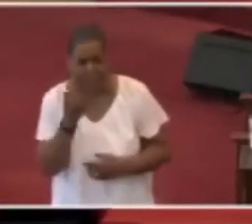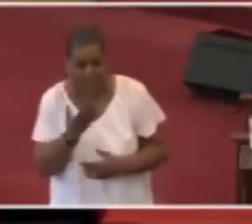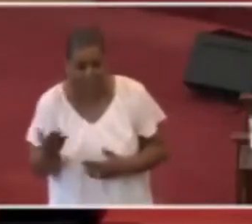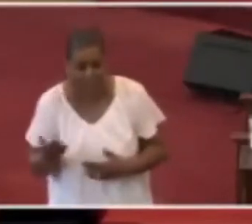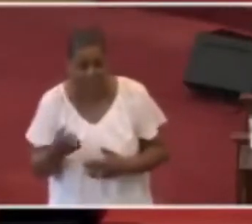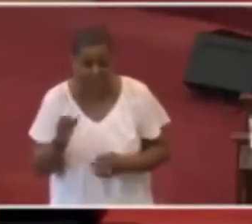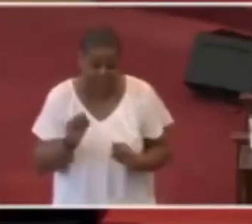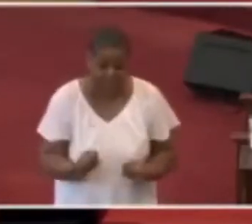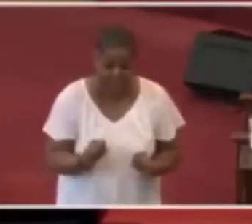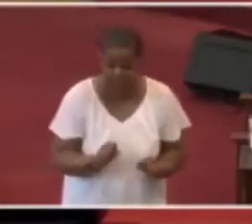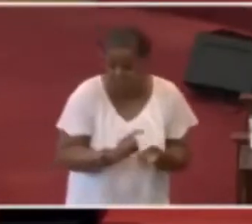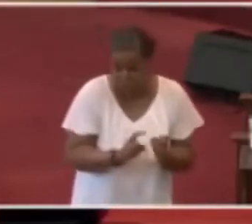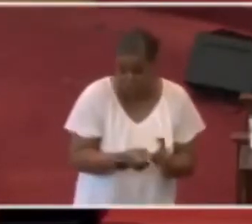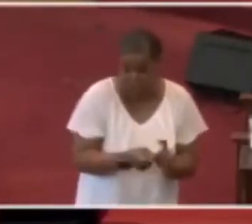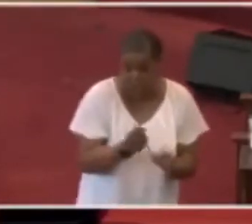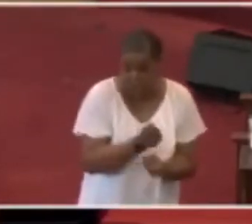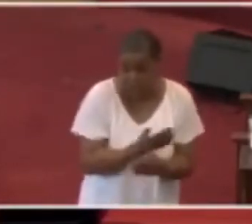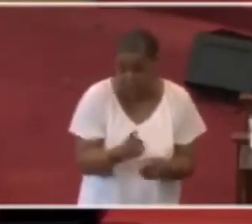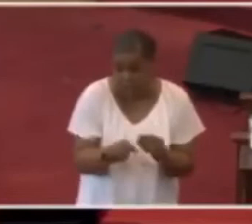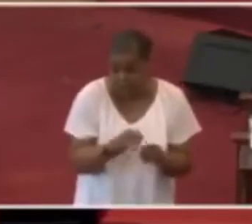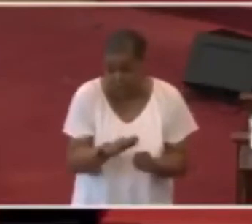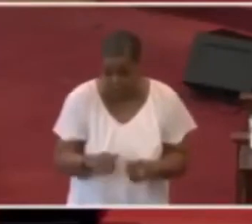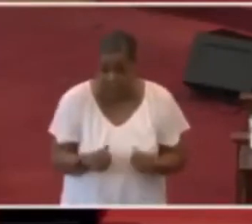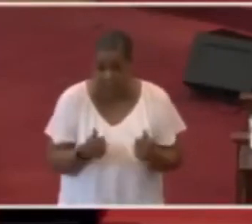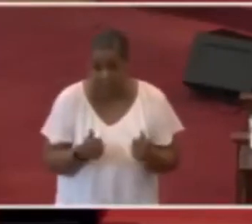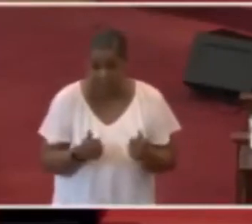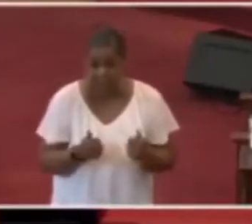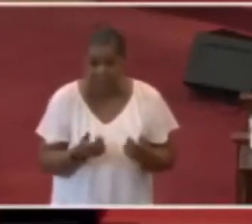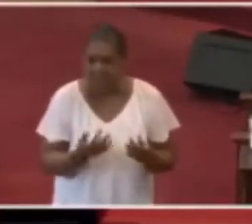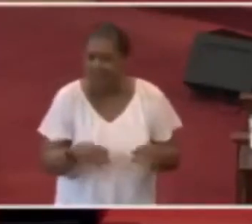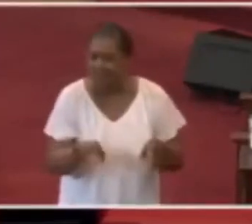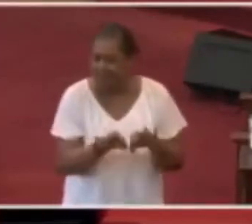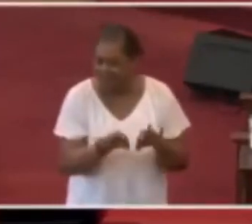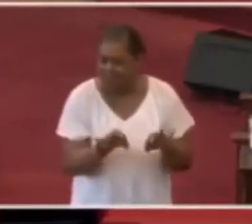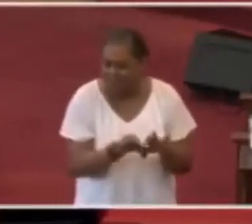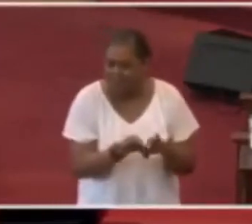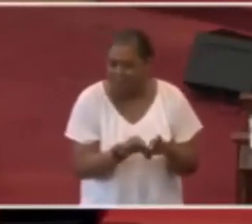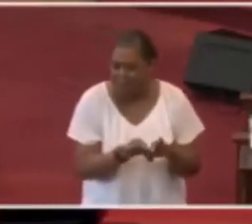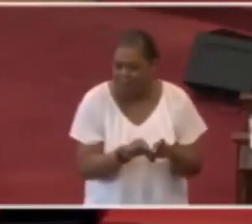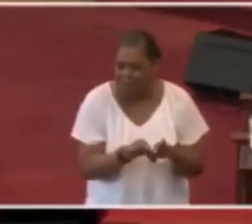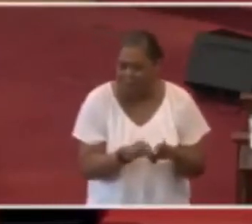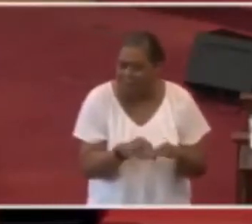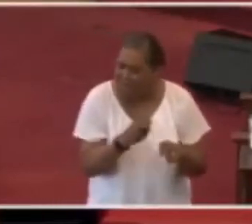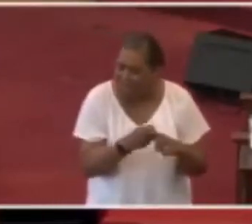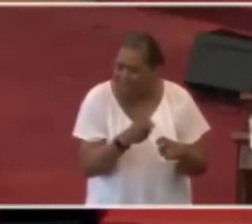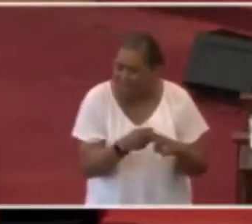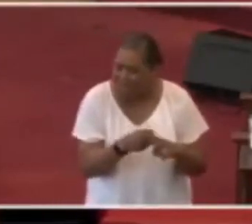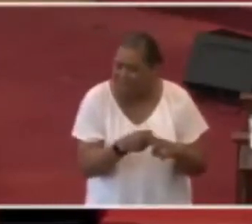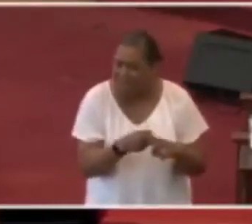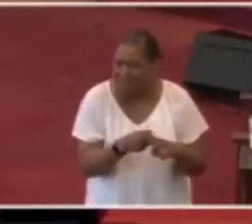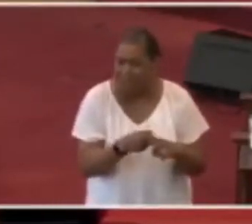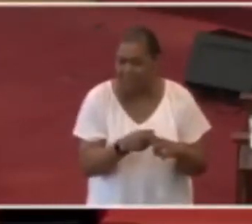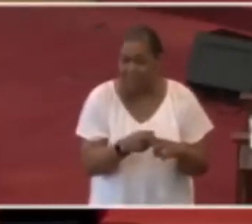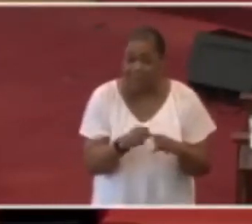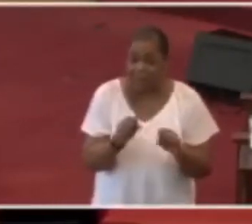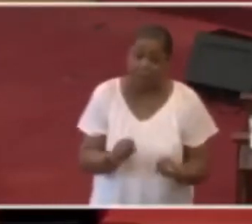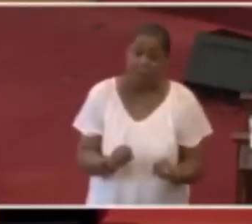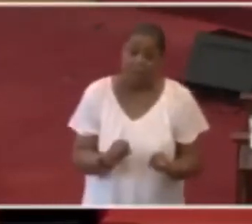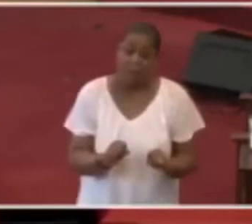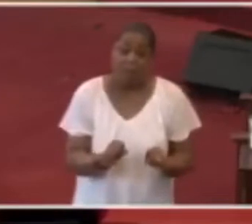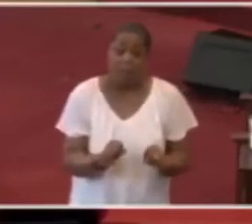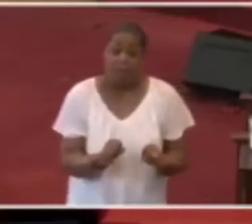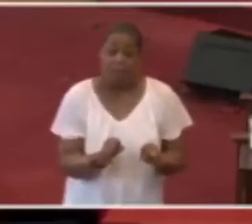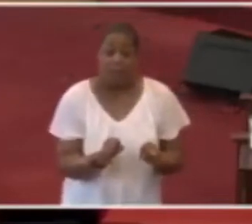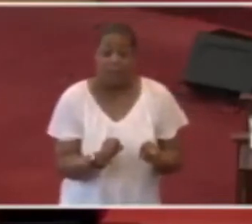going to alter everything about the rest of your life. Those critical heart and love issues and decisions that can mean the difference